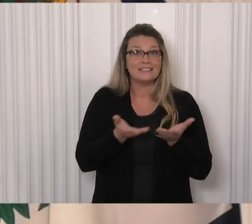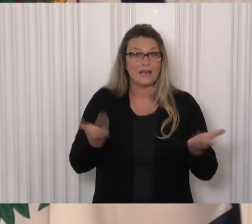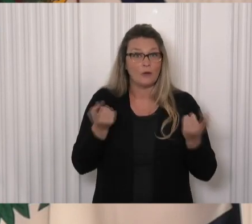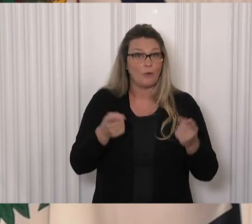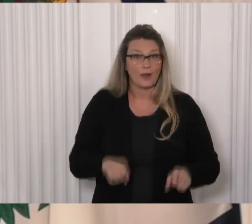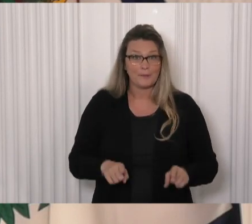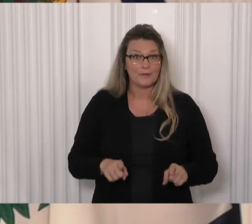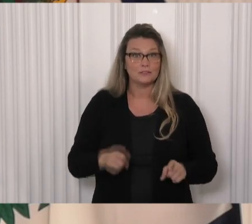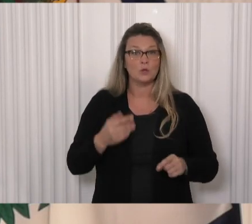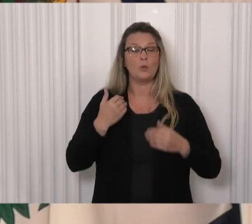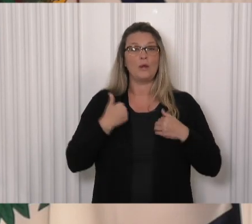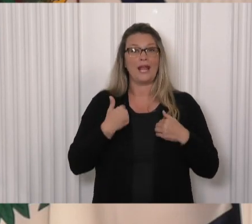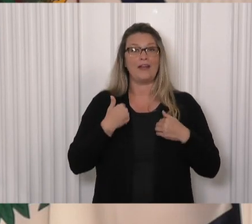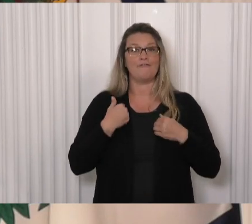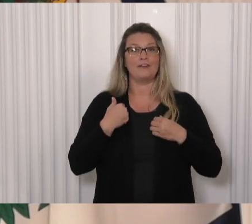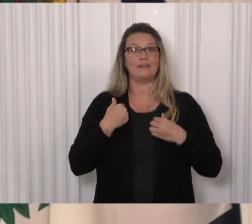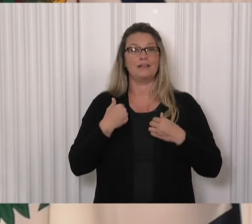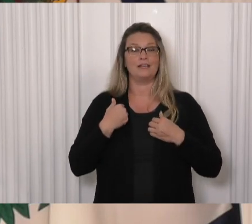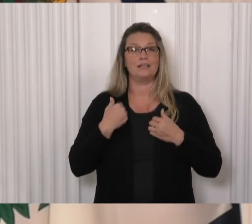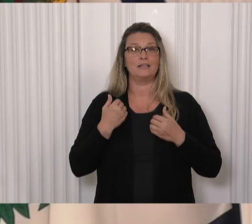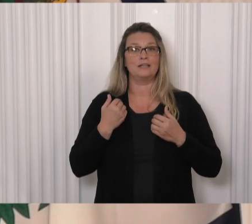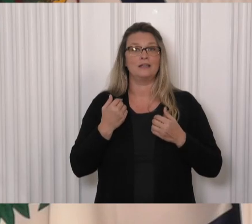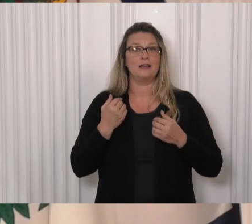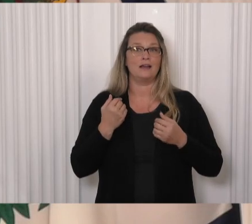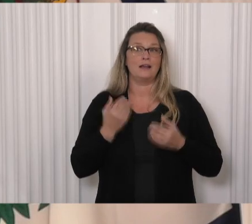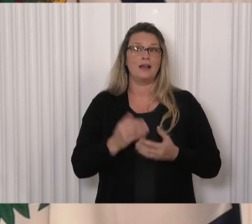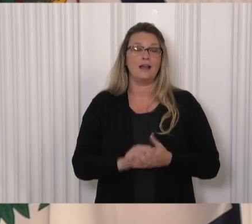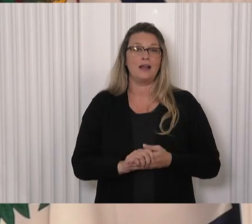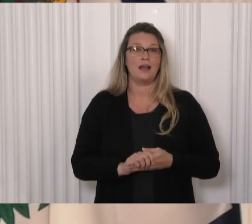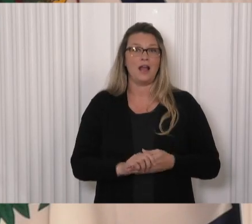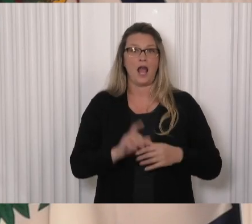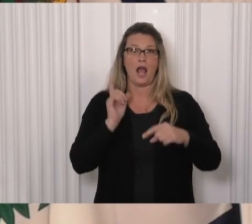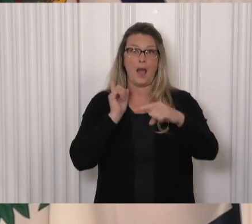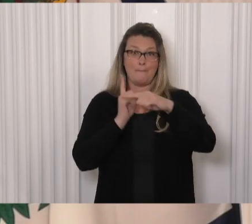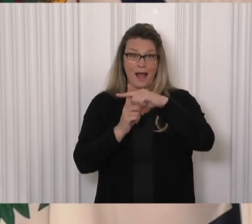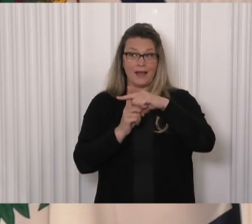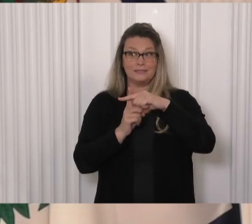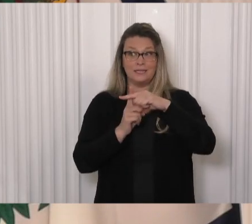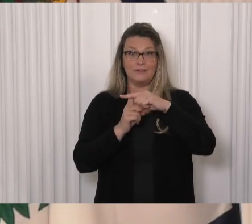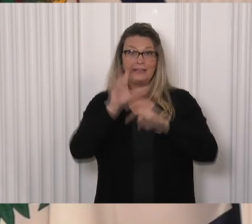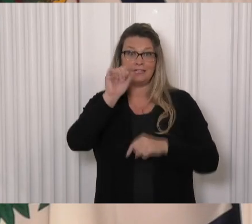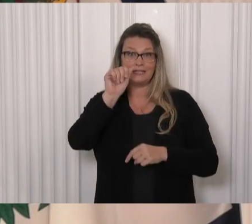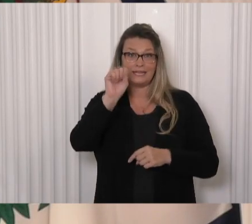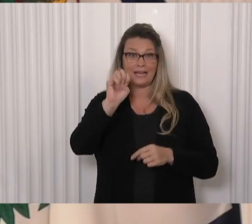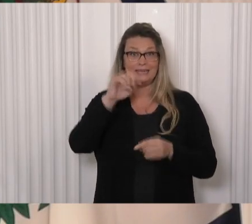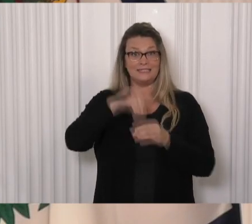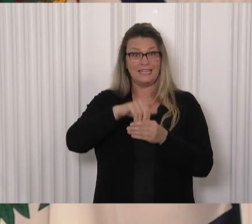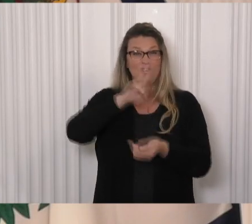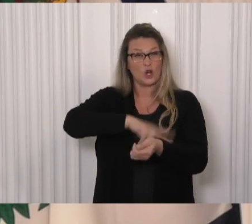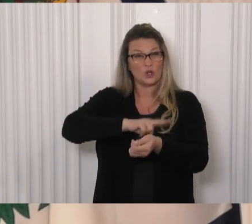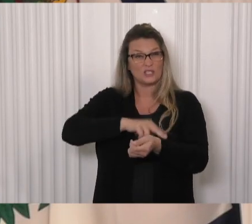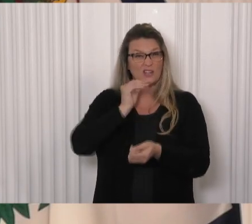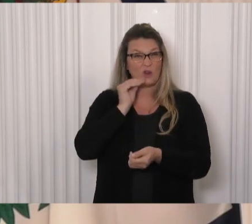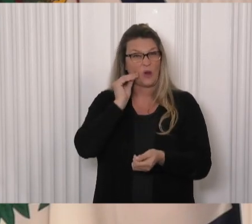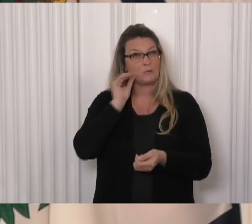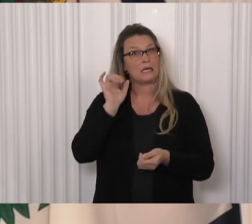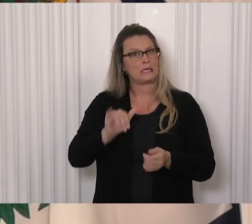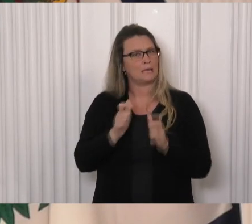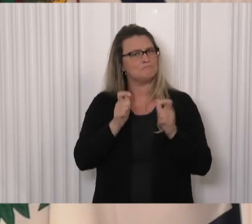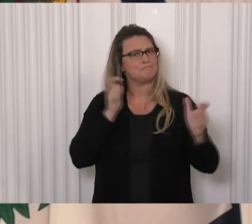a positive from one of our own nursing homes, and that is tremendously